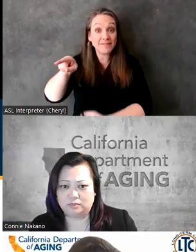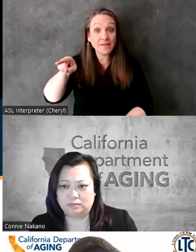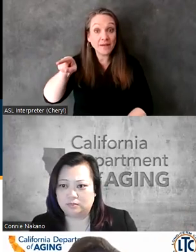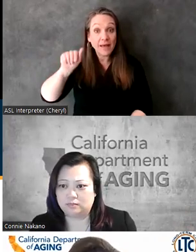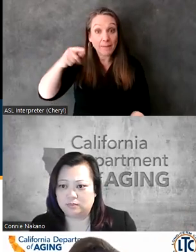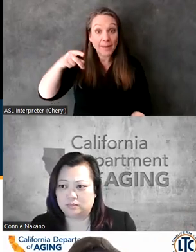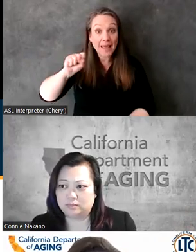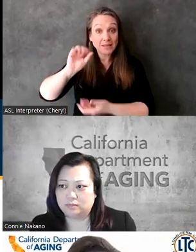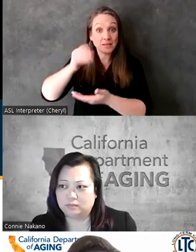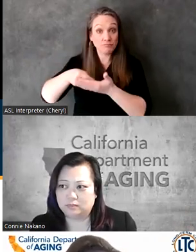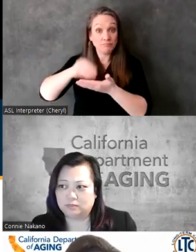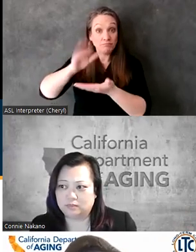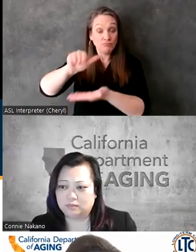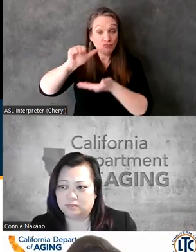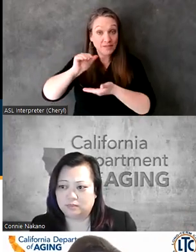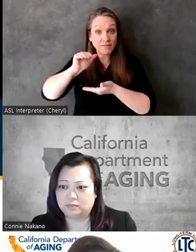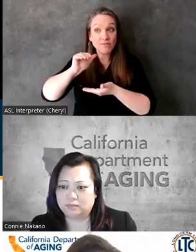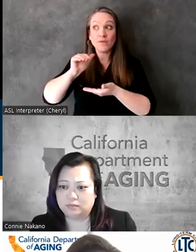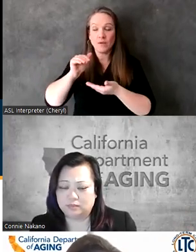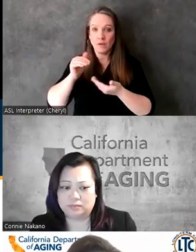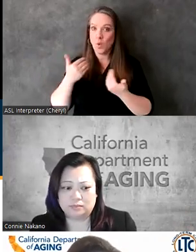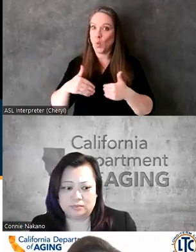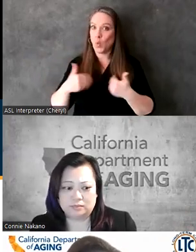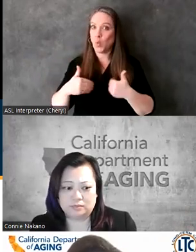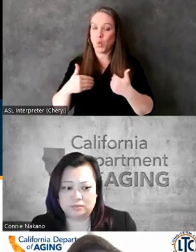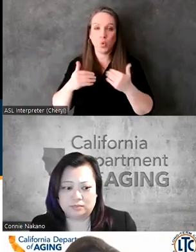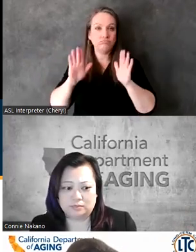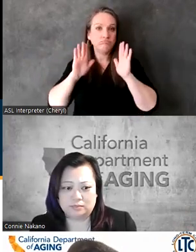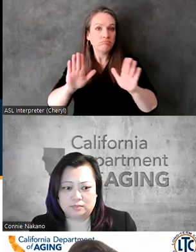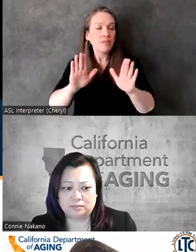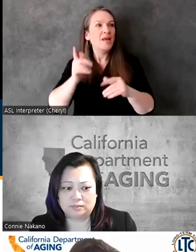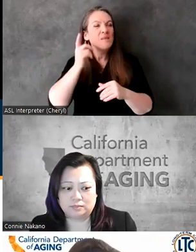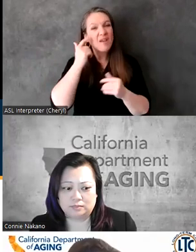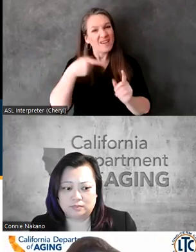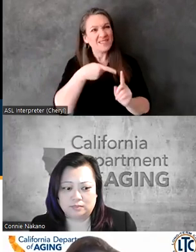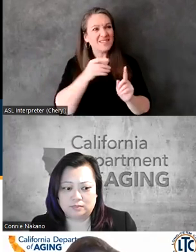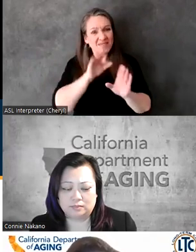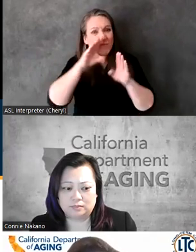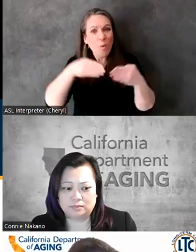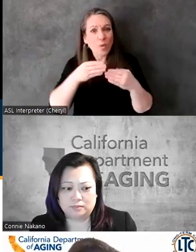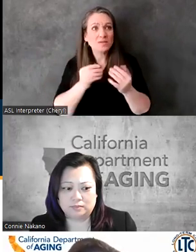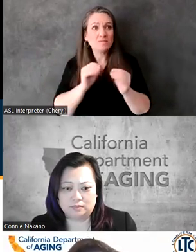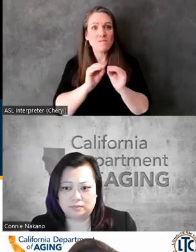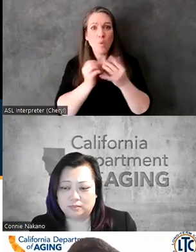taken on a much more prominent role through the master plan for aging.